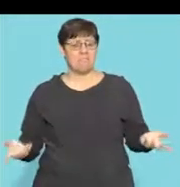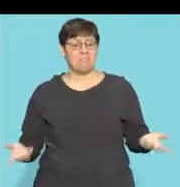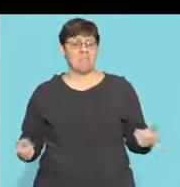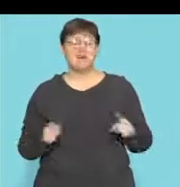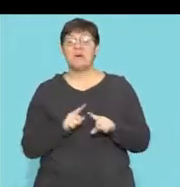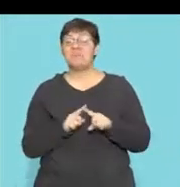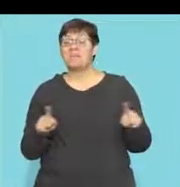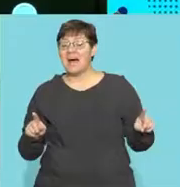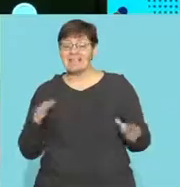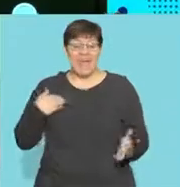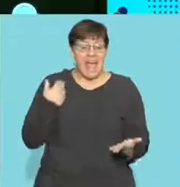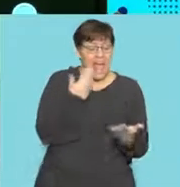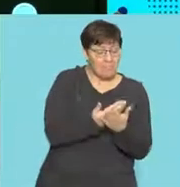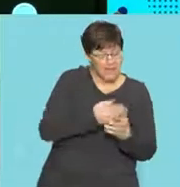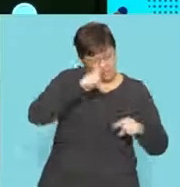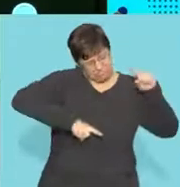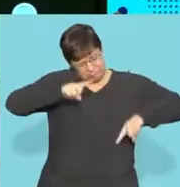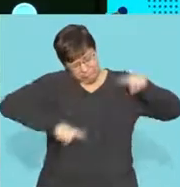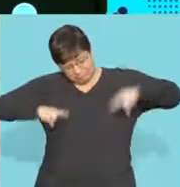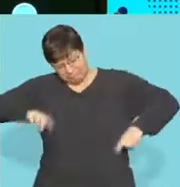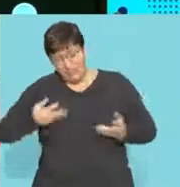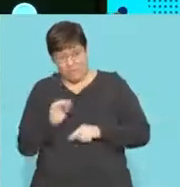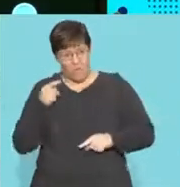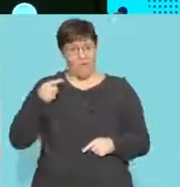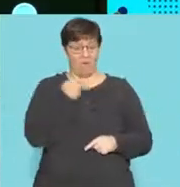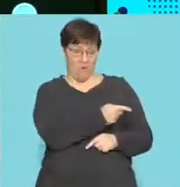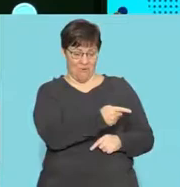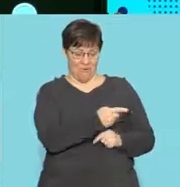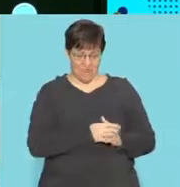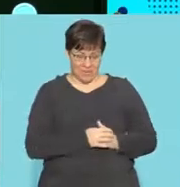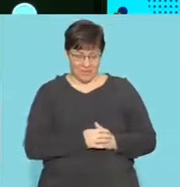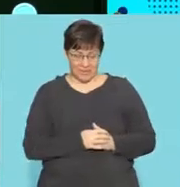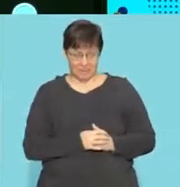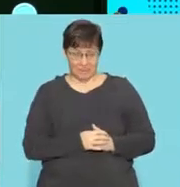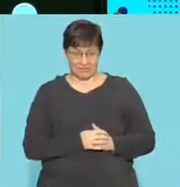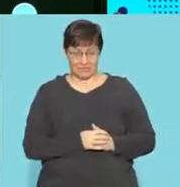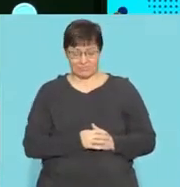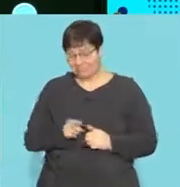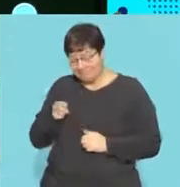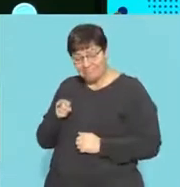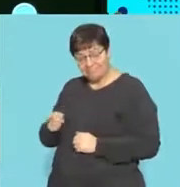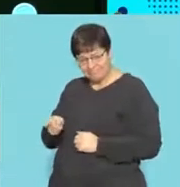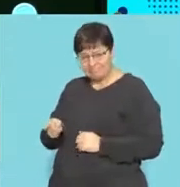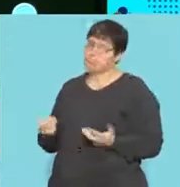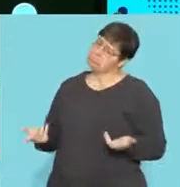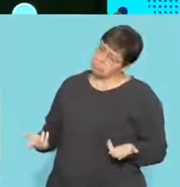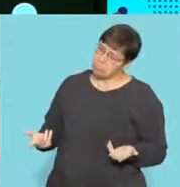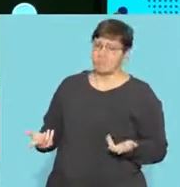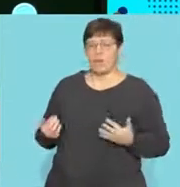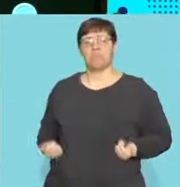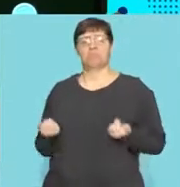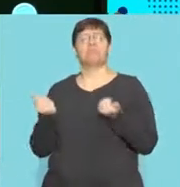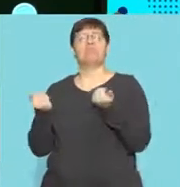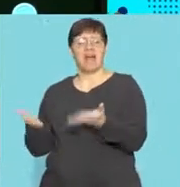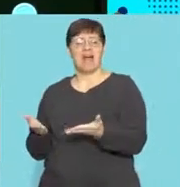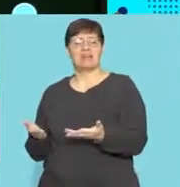of applications for the electrolytic cell. The galvanic cell, yes, it provides us